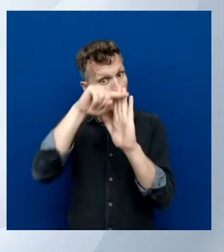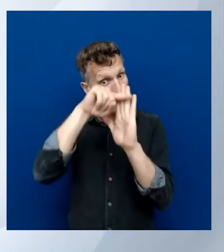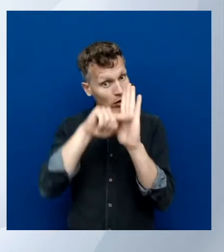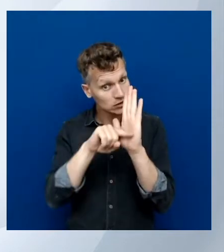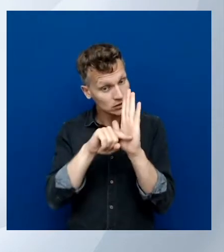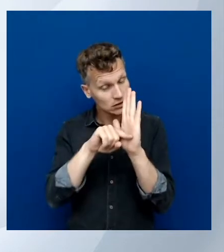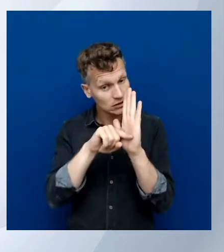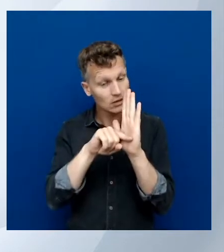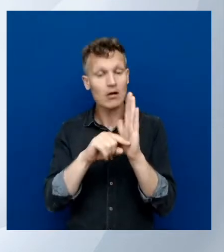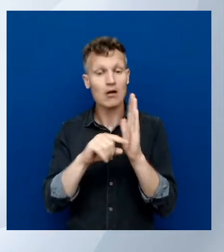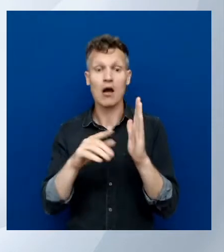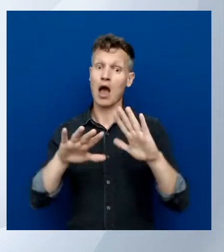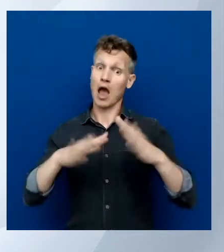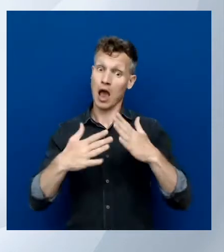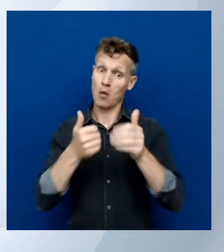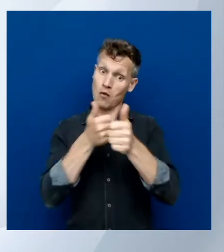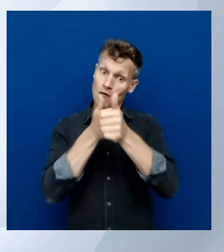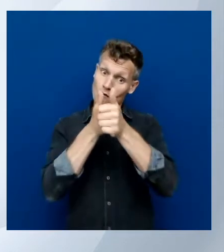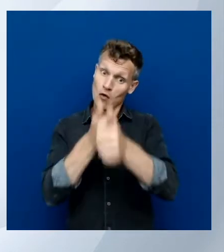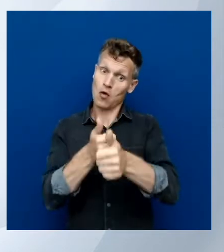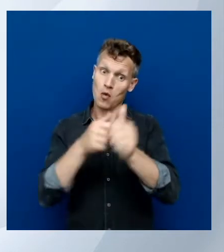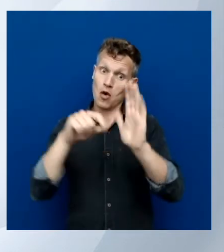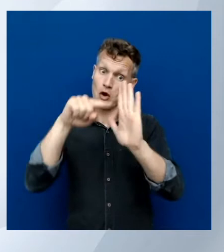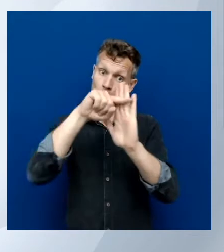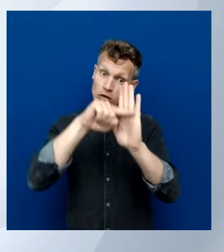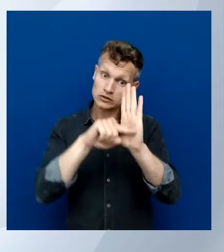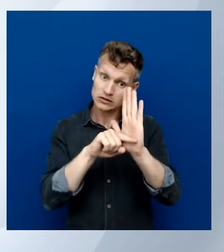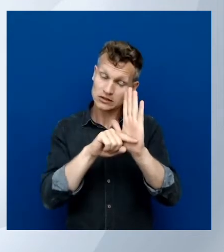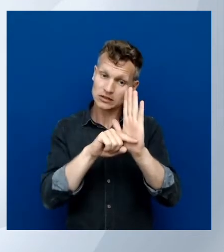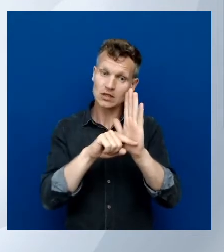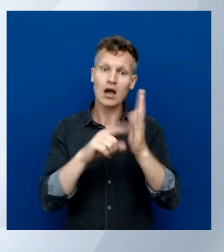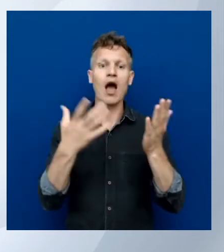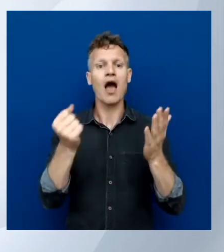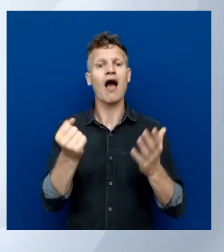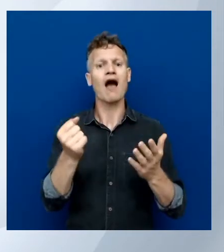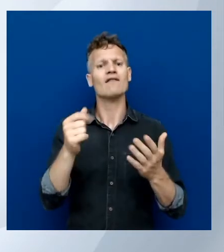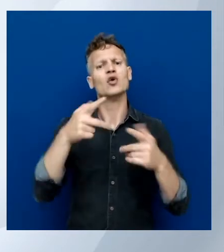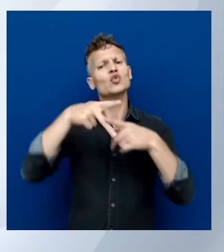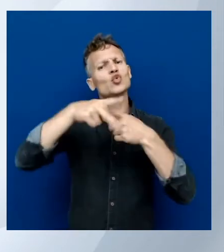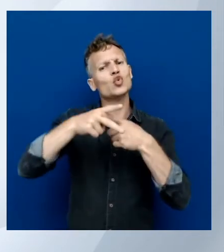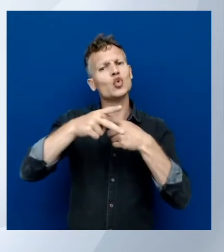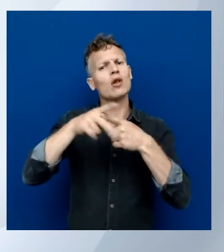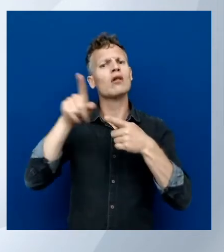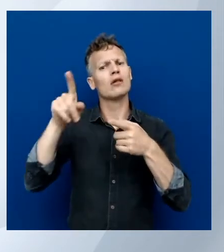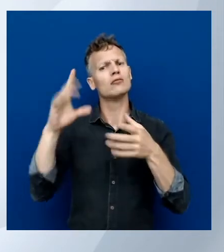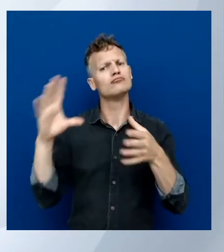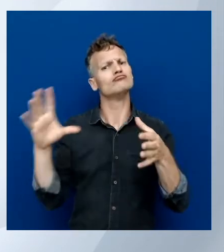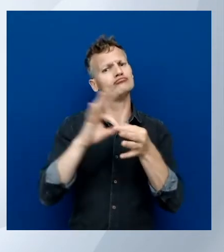that, there's a tool out there that's part of the CNCF framework.